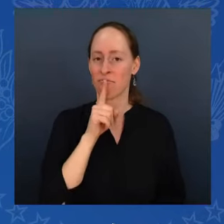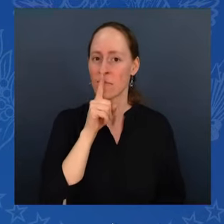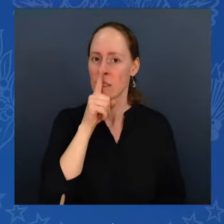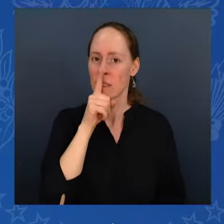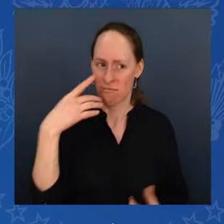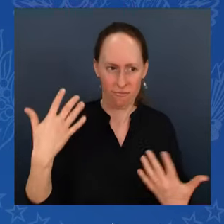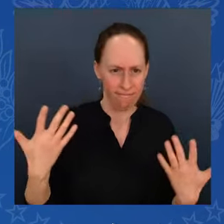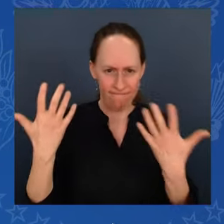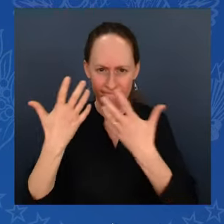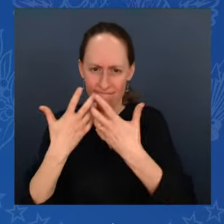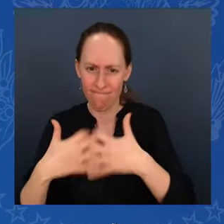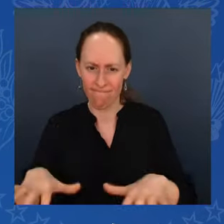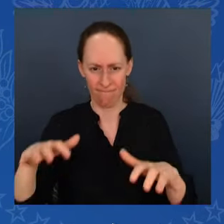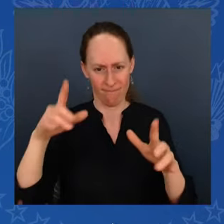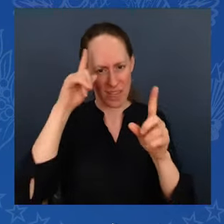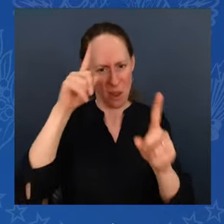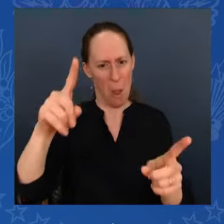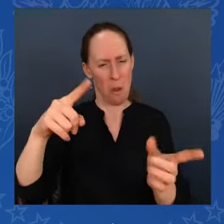country.